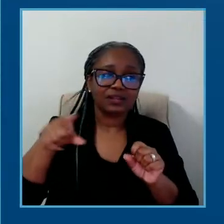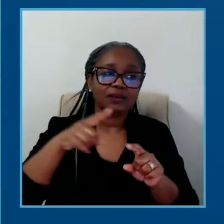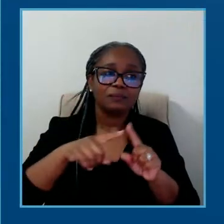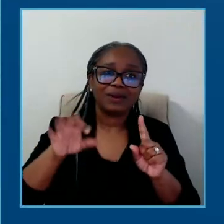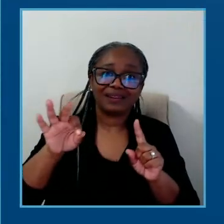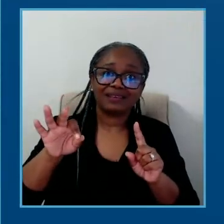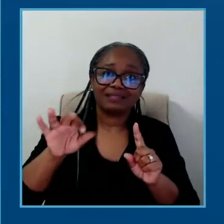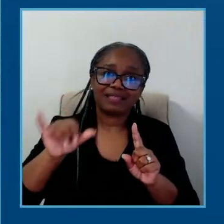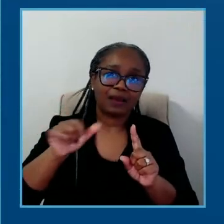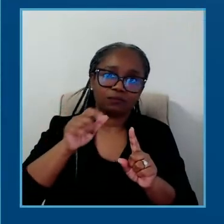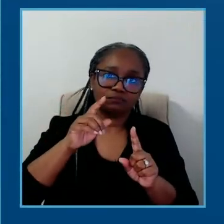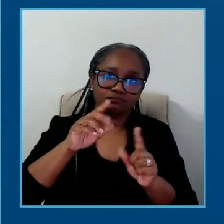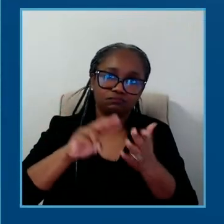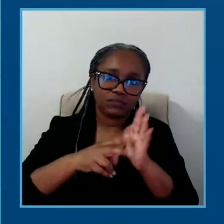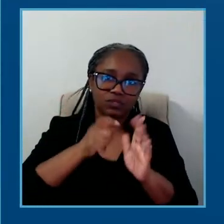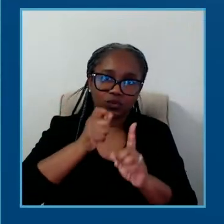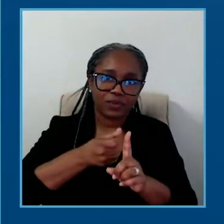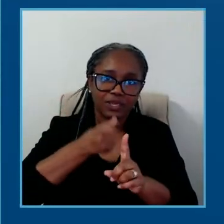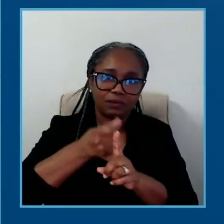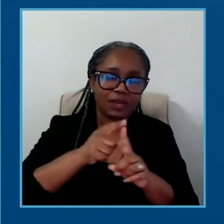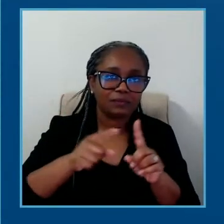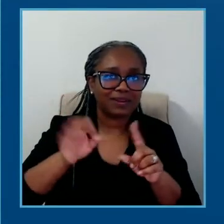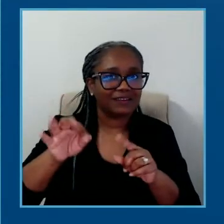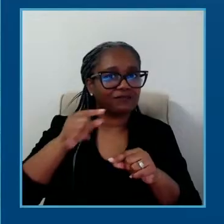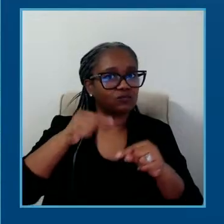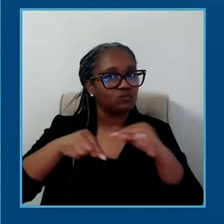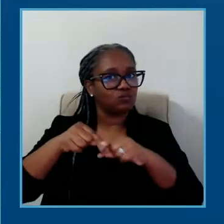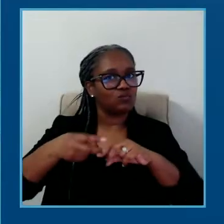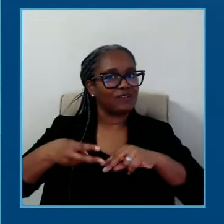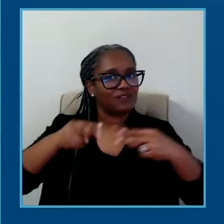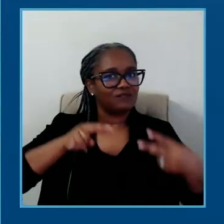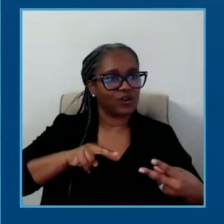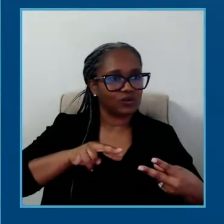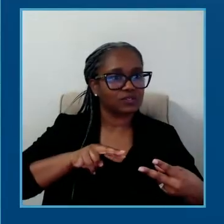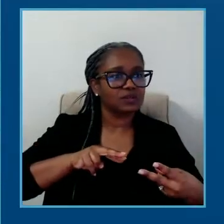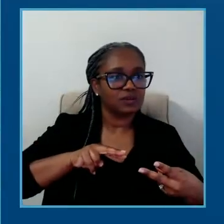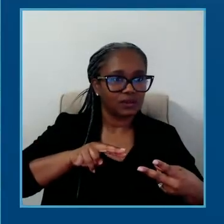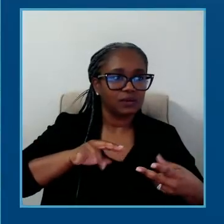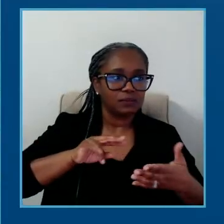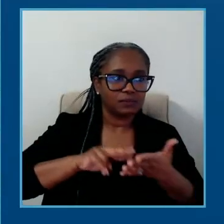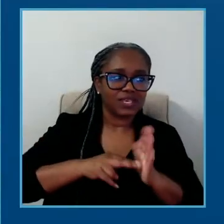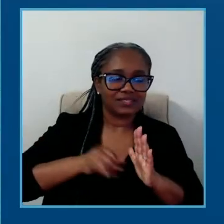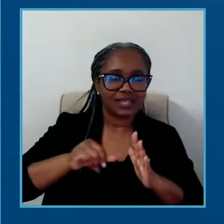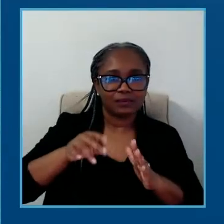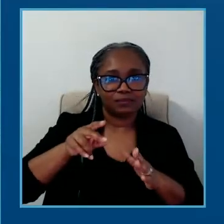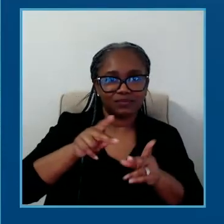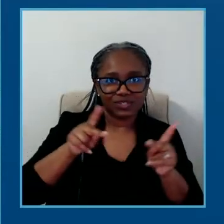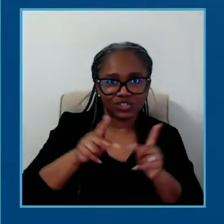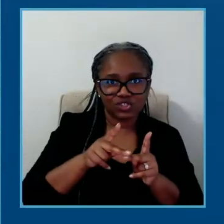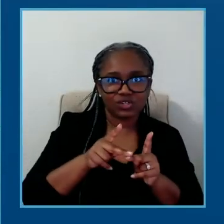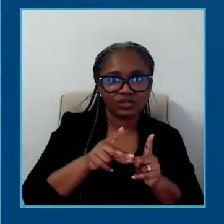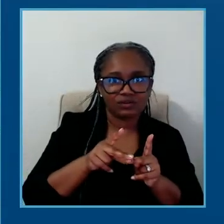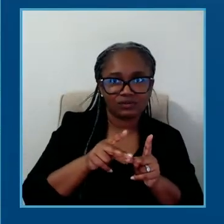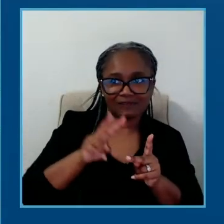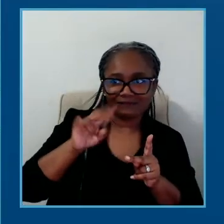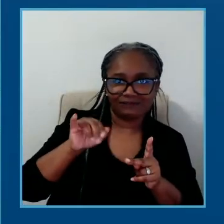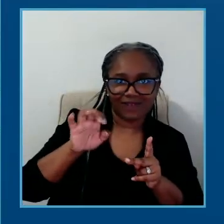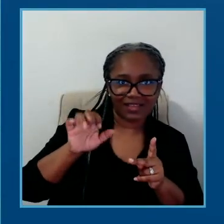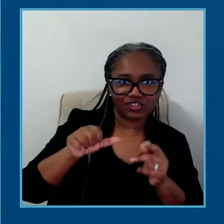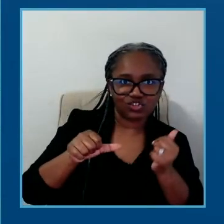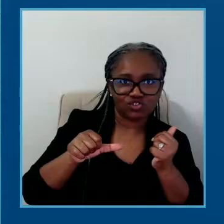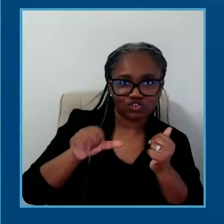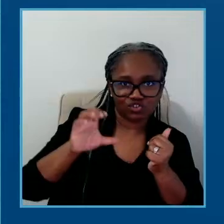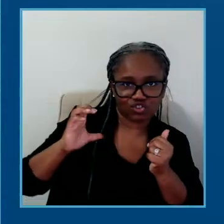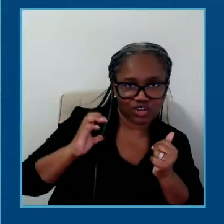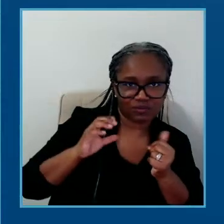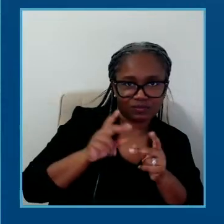that position already is filled, and then positions on the DNC vice chair positions open up, then the numbers